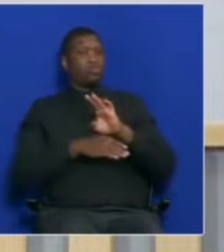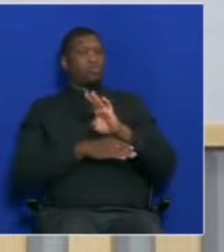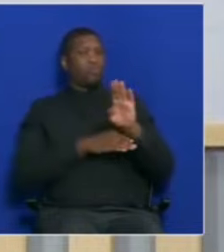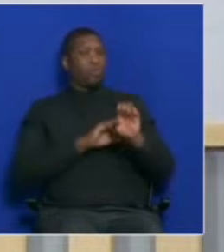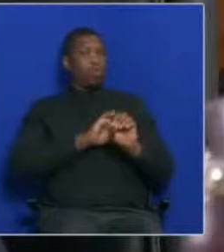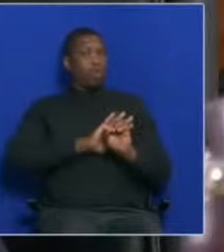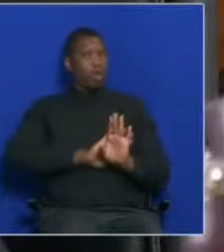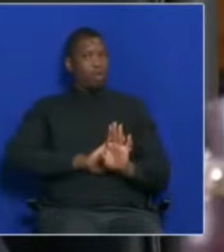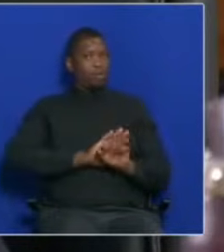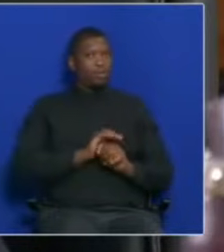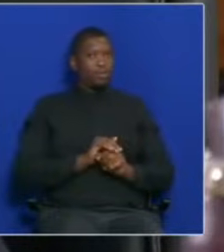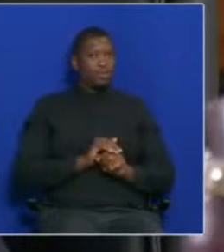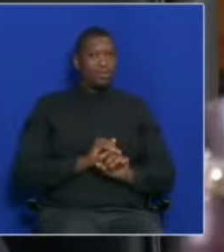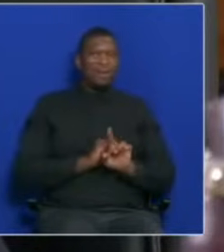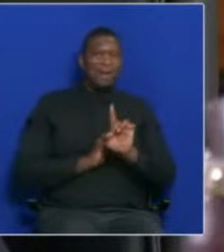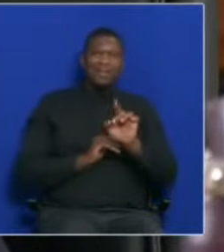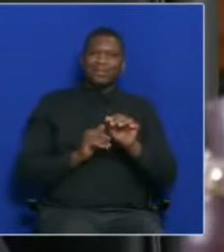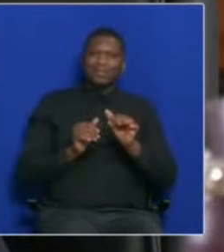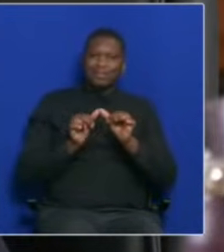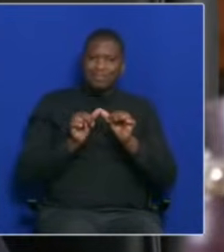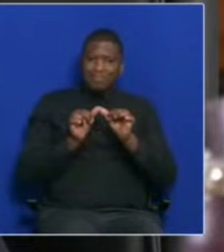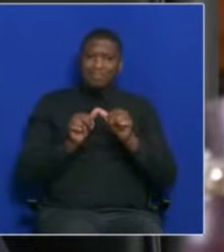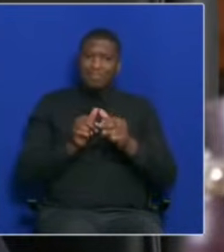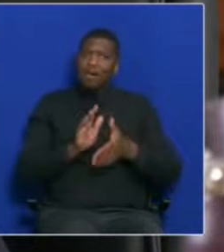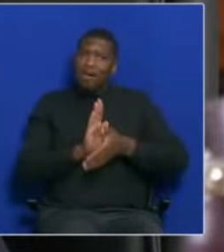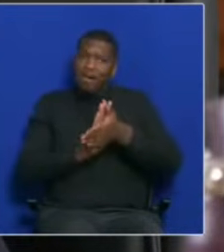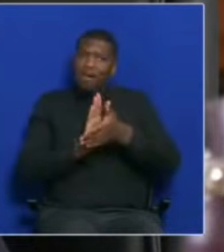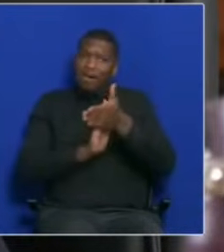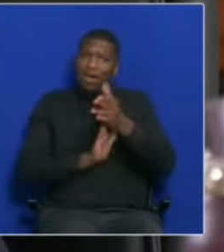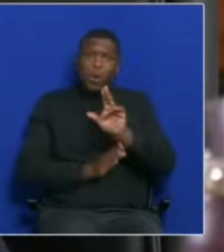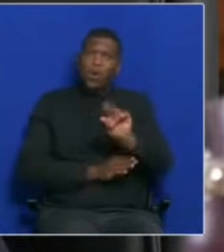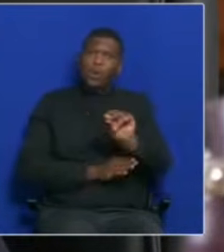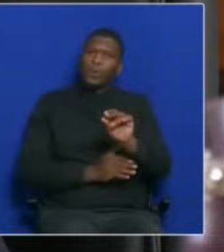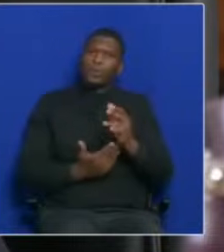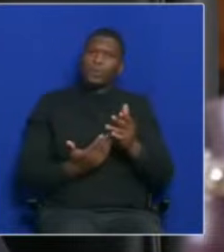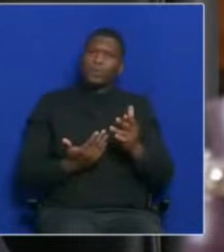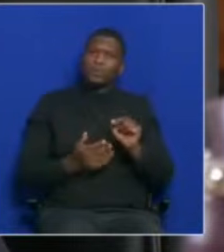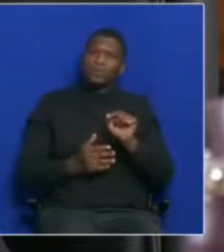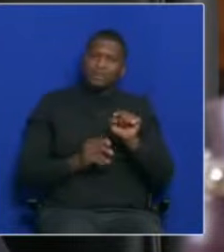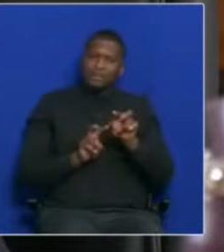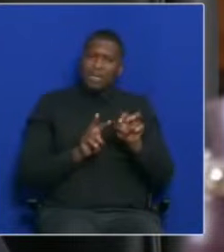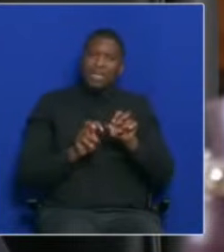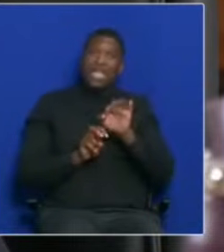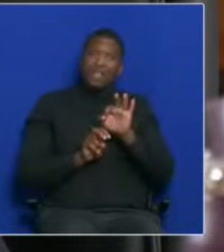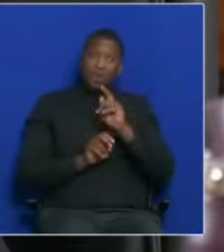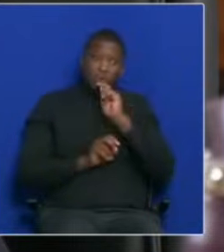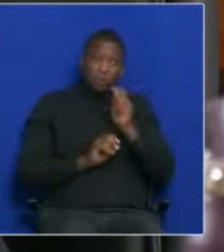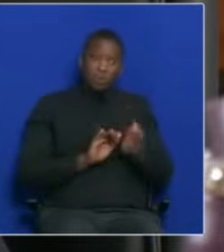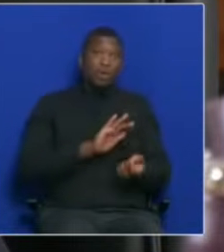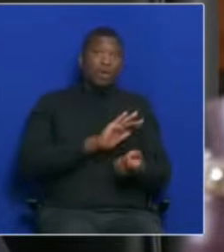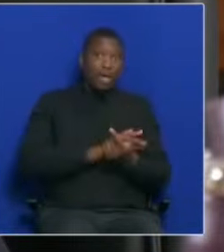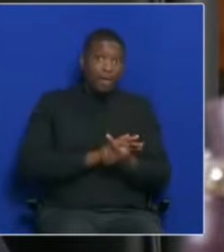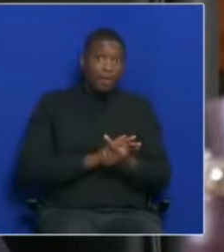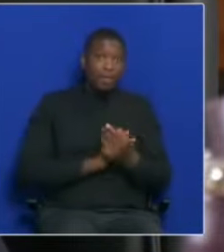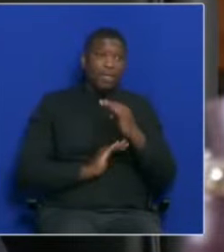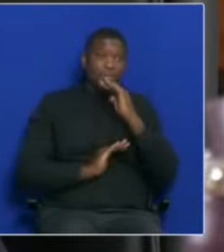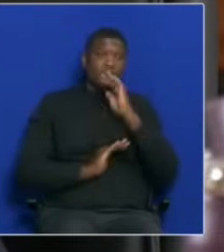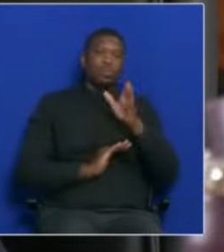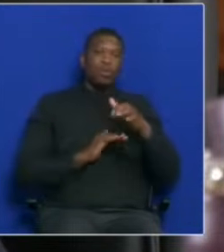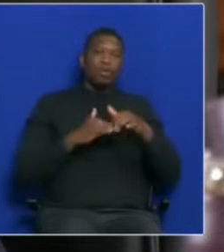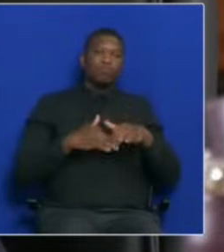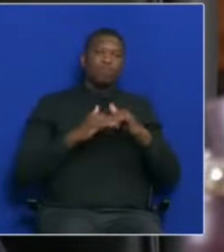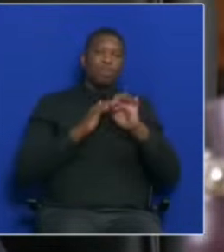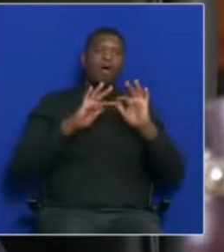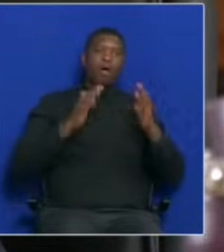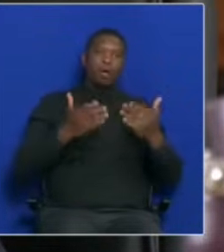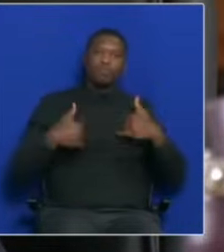not furthering it because it was parked in the Blue Lights matter. If that was the case, then it would have emanated from a discussion